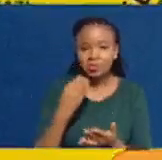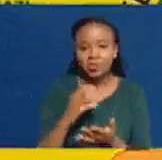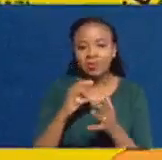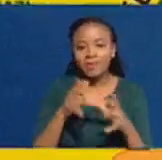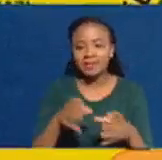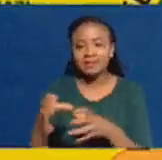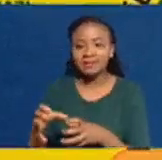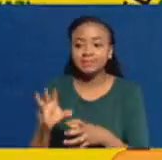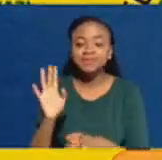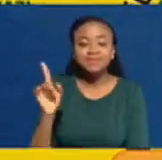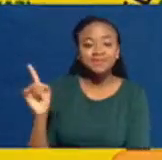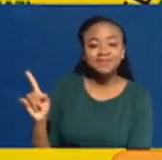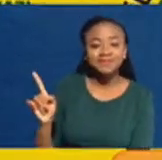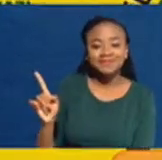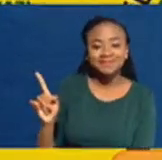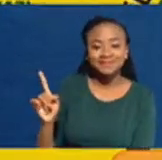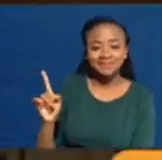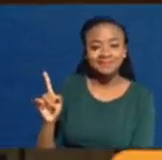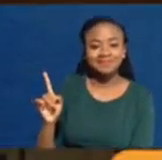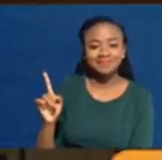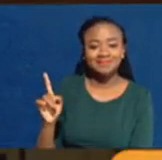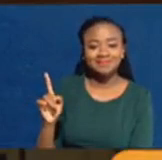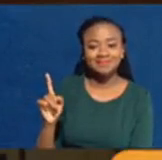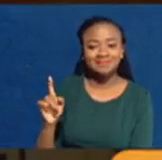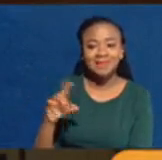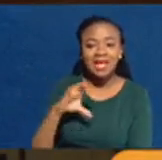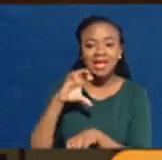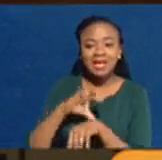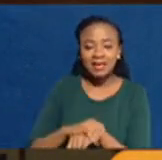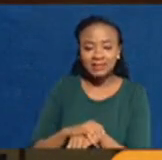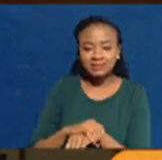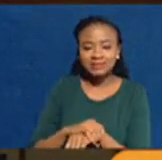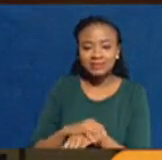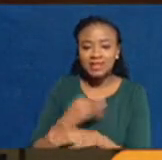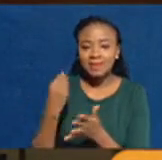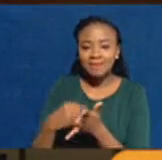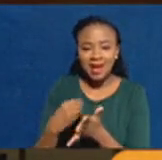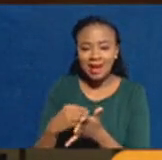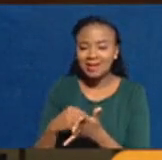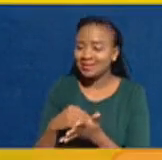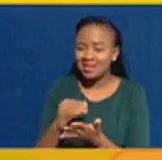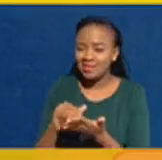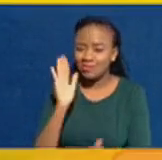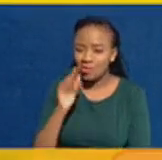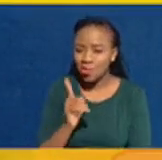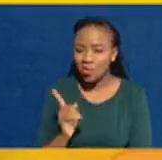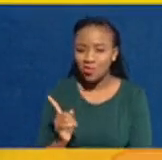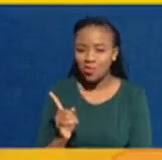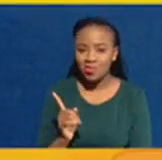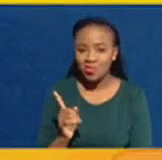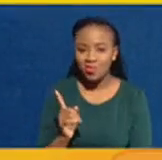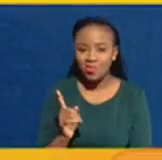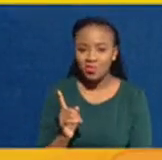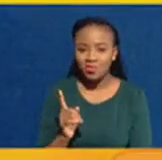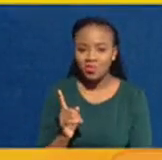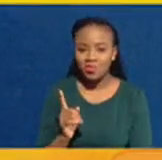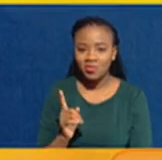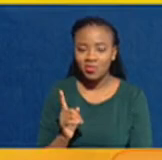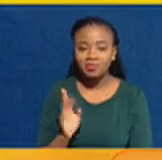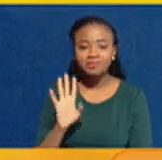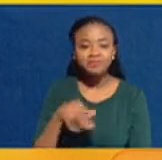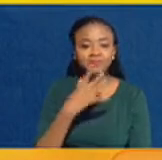President William Ruto's United Democratic Alliance Party, UDA, will take the biggest bite into the political party's fund.